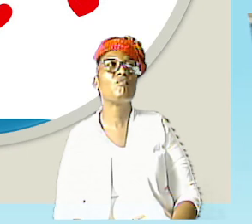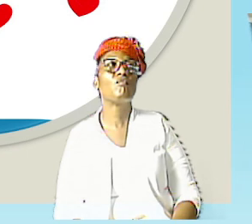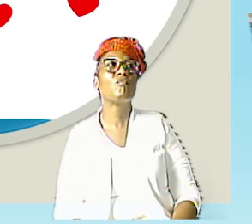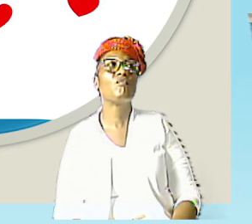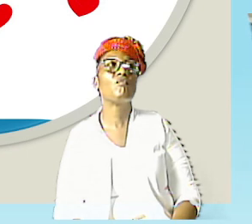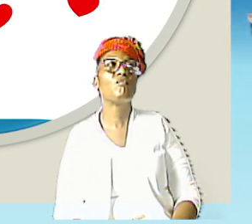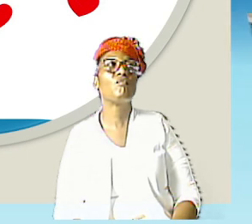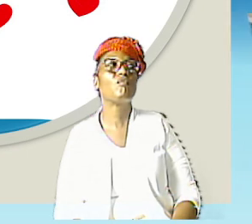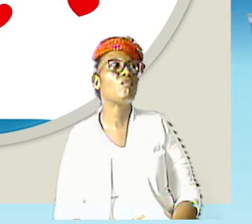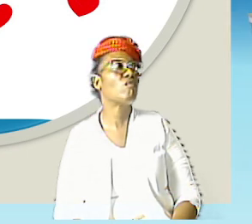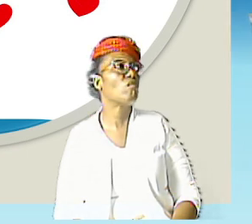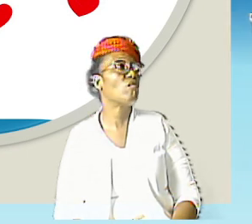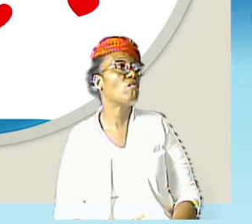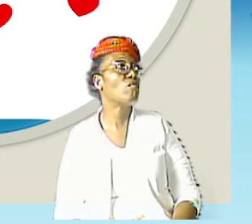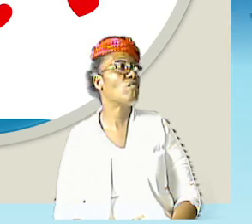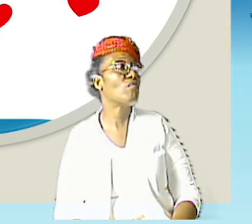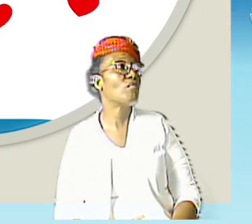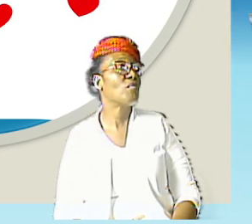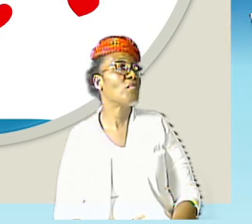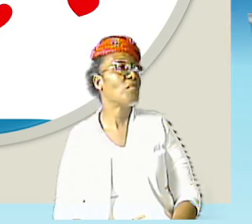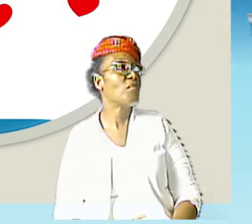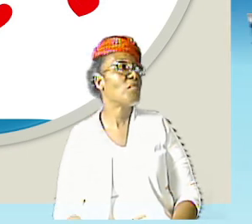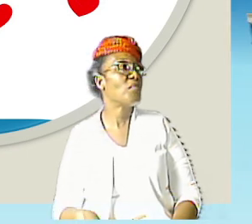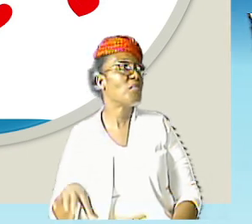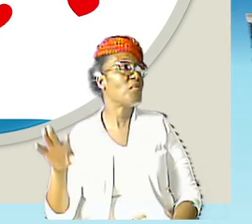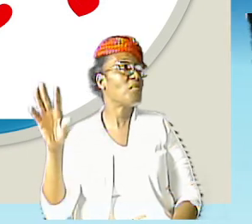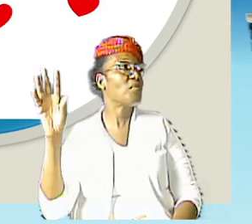Chevon and Daniel Panton.